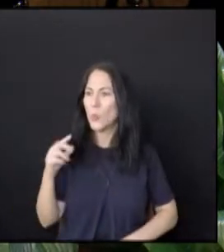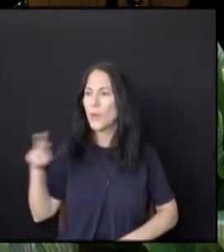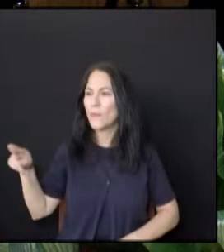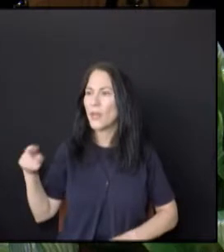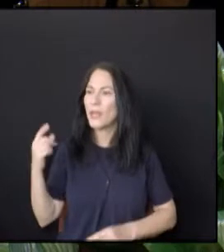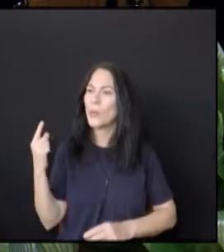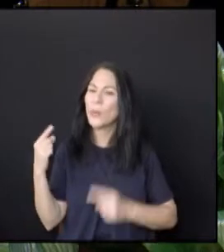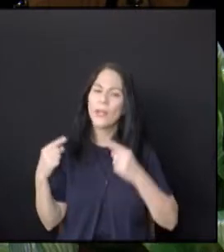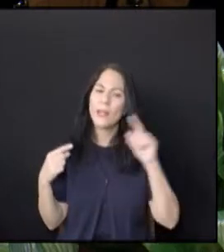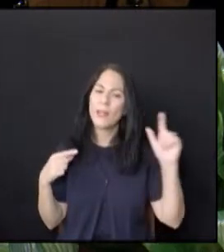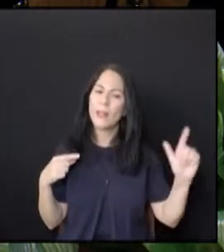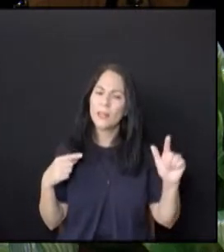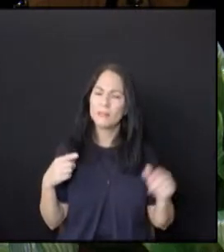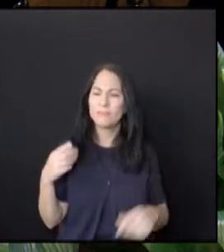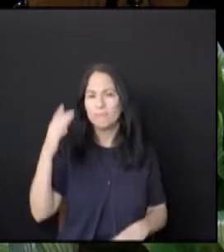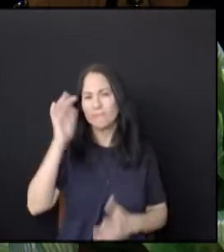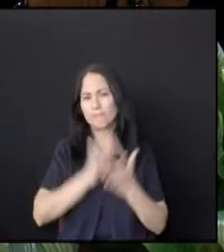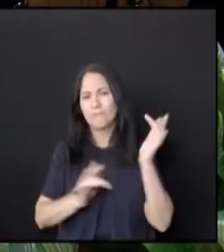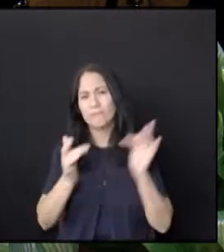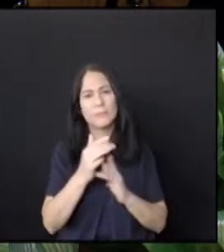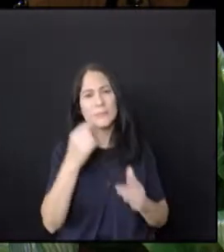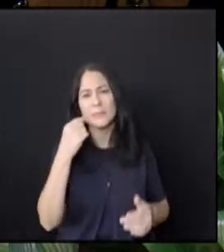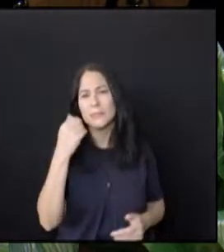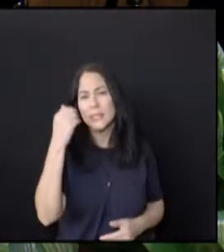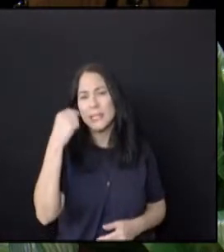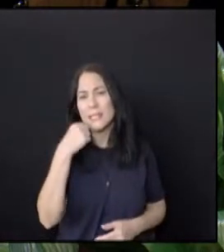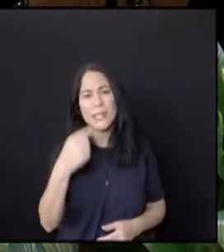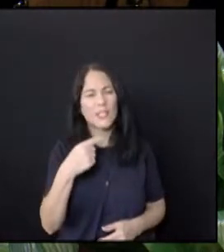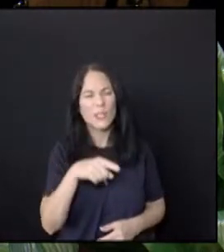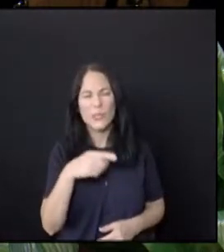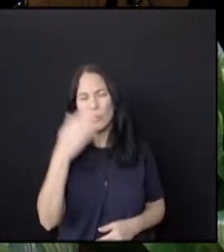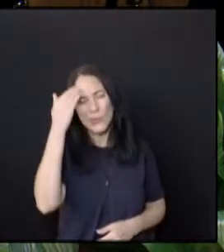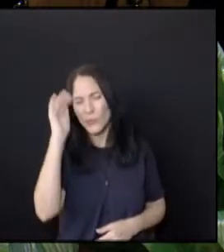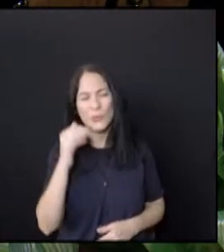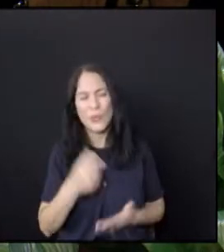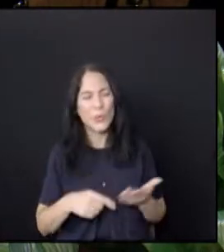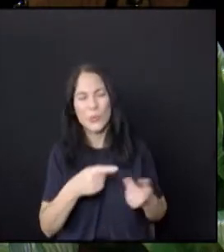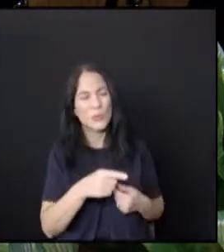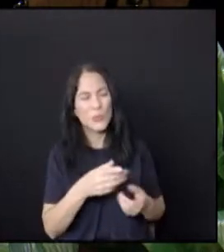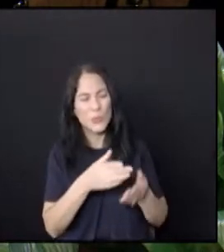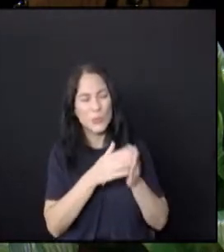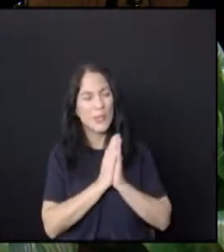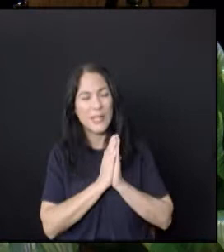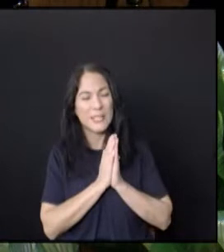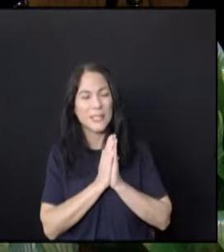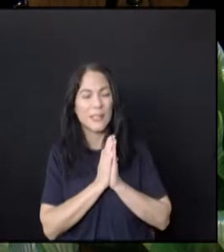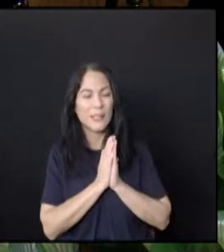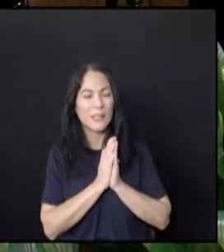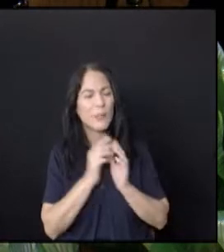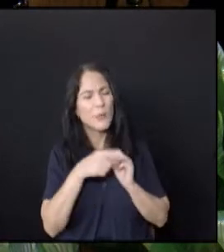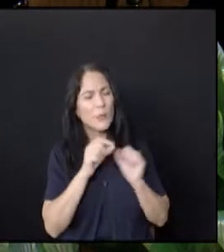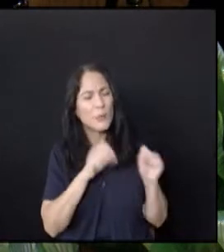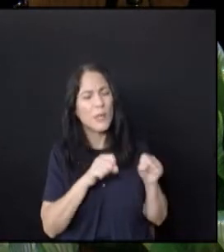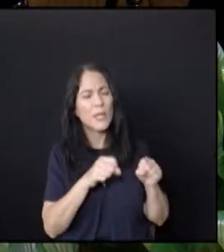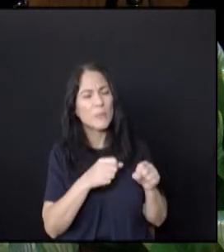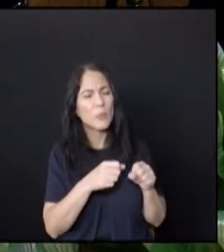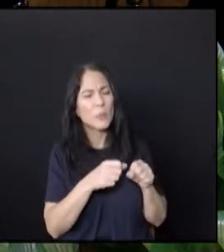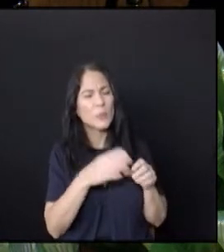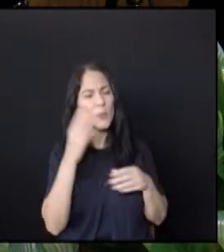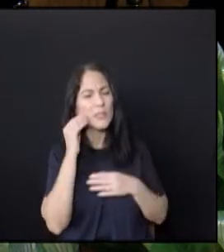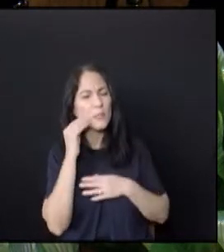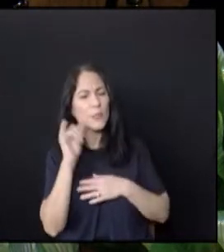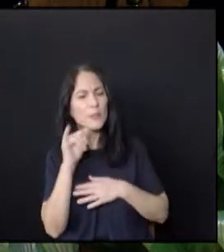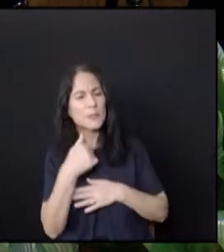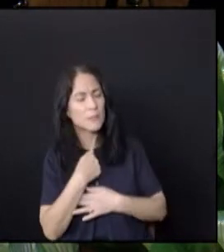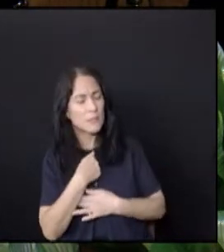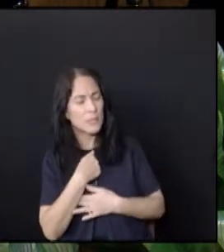know what you are asking. Are you able to drink the cup that I am to drink?" And they said to him,